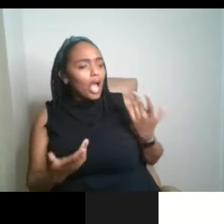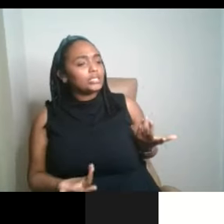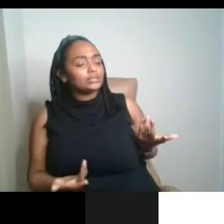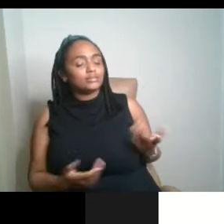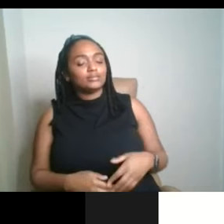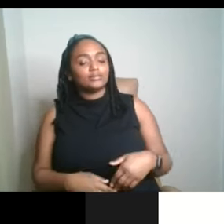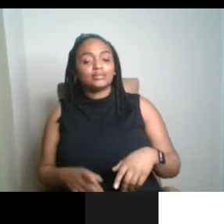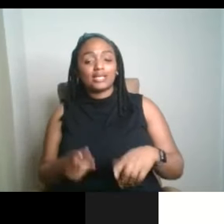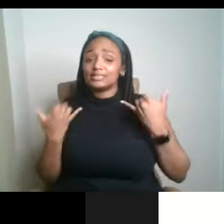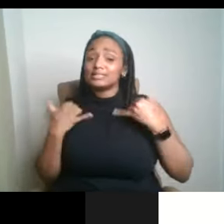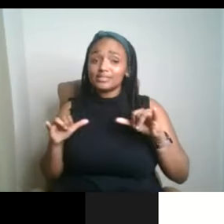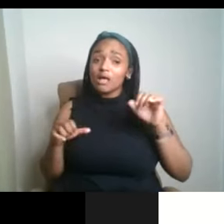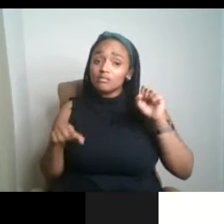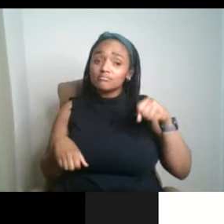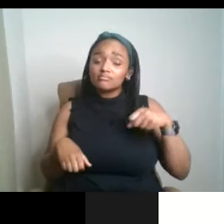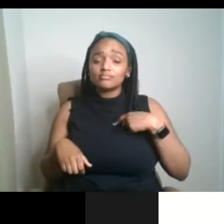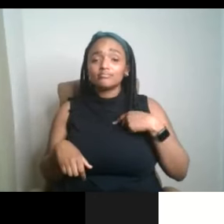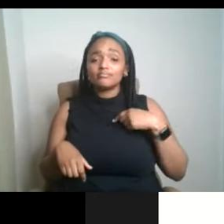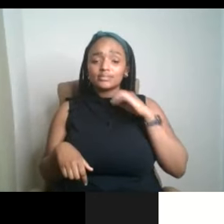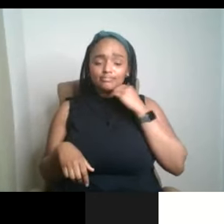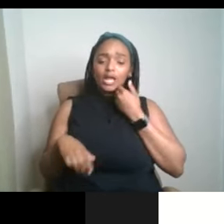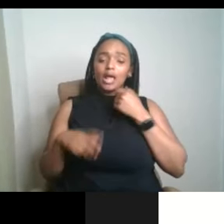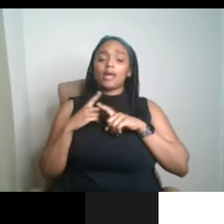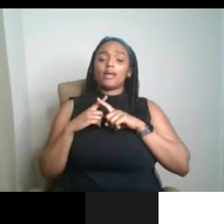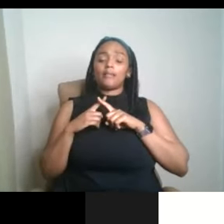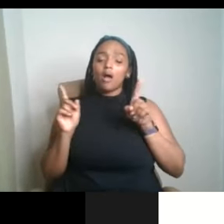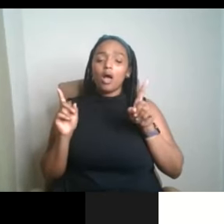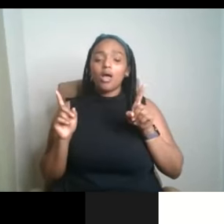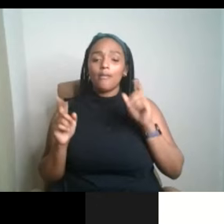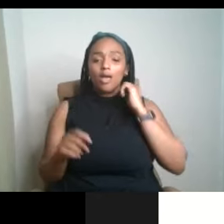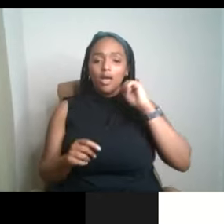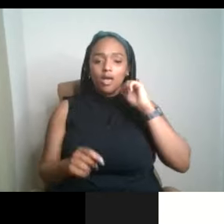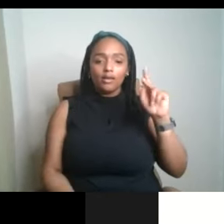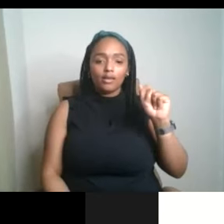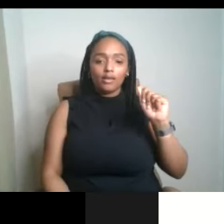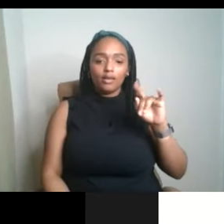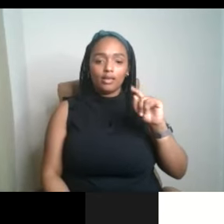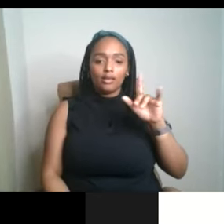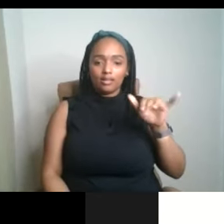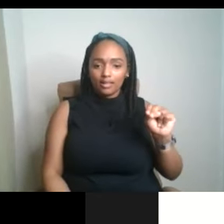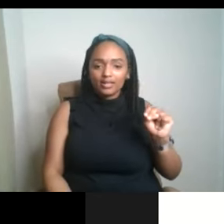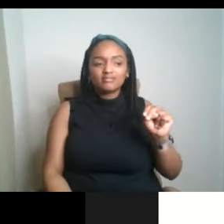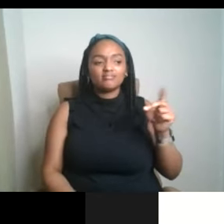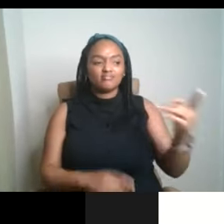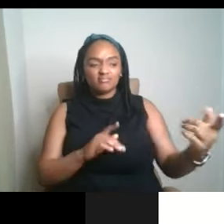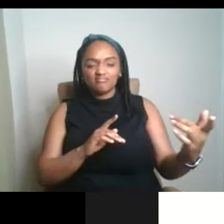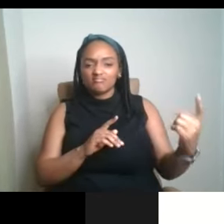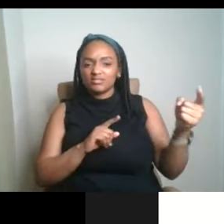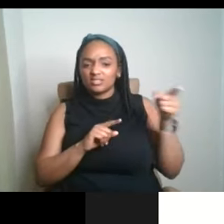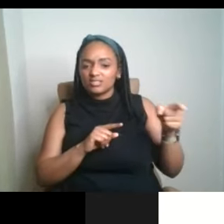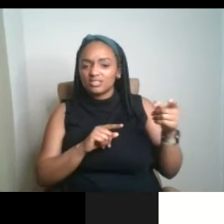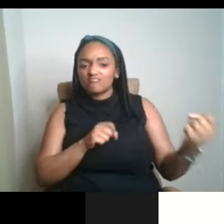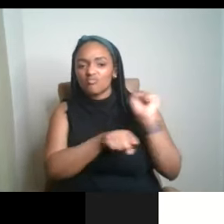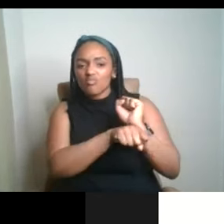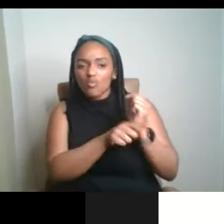shy now. But my aunt Caitlin, she somehow got through to me and taught me the importance of speaking